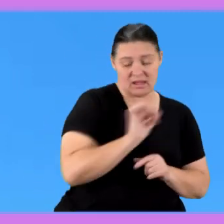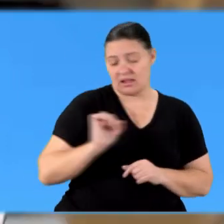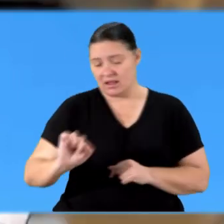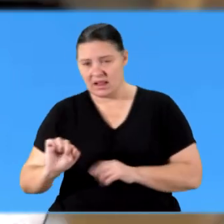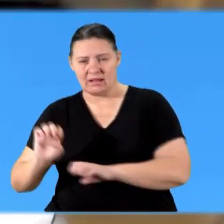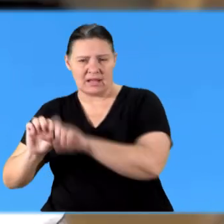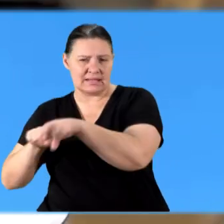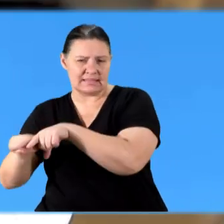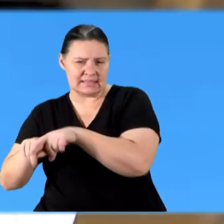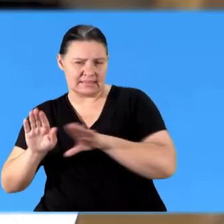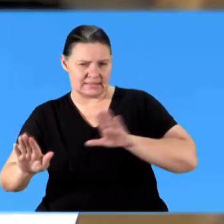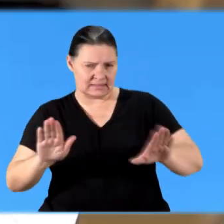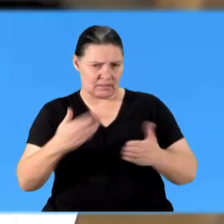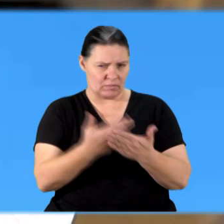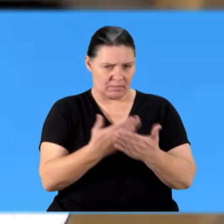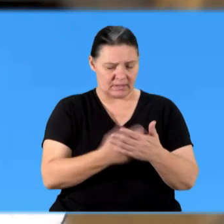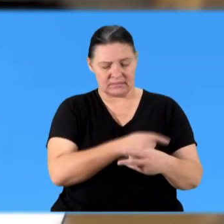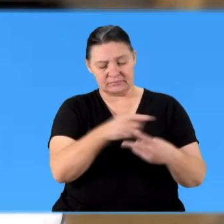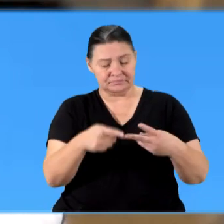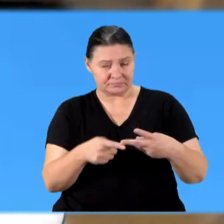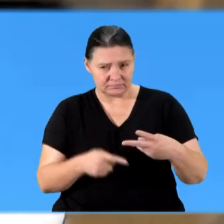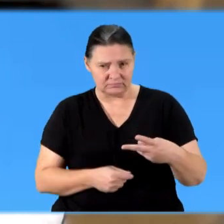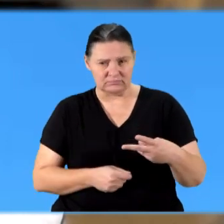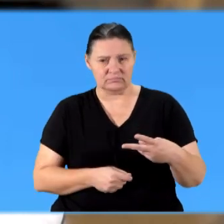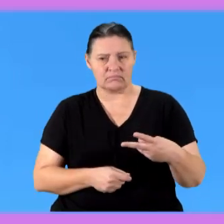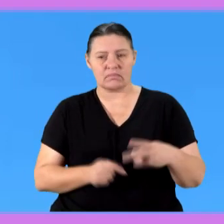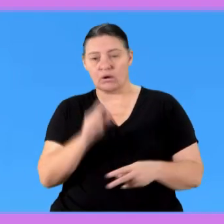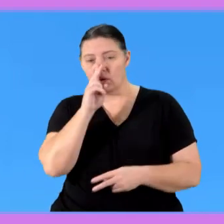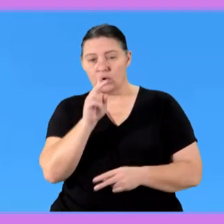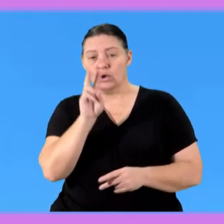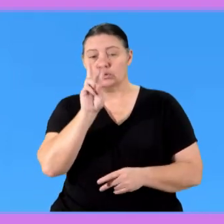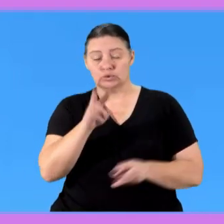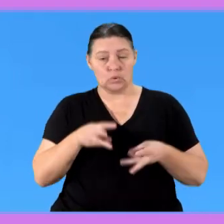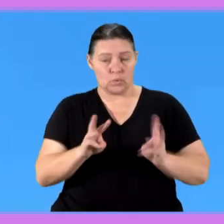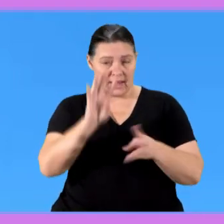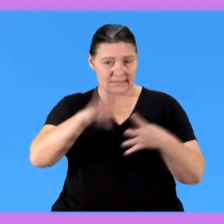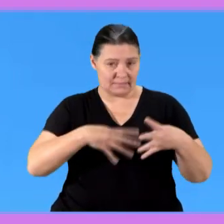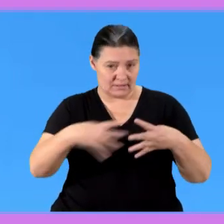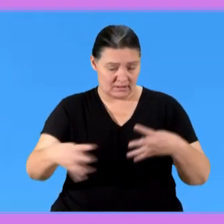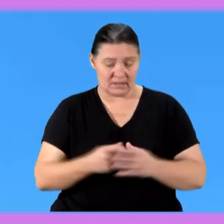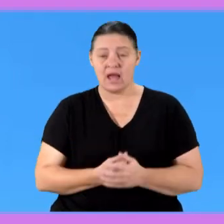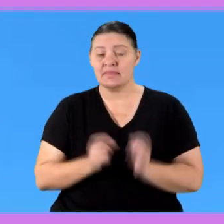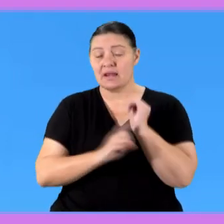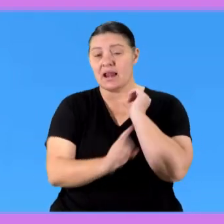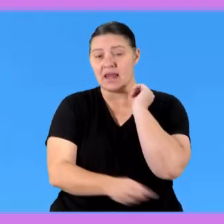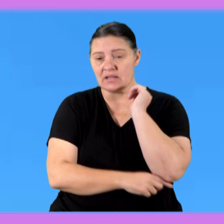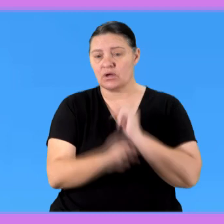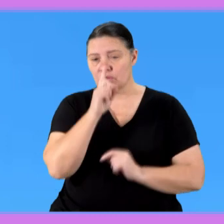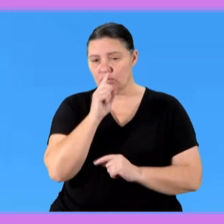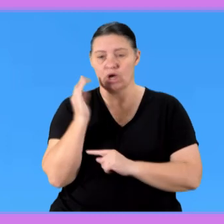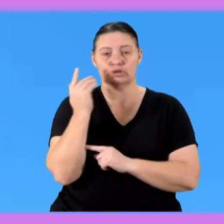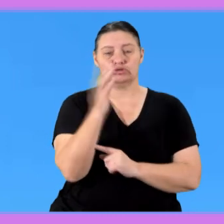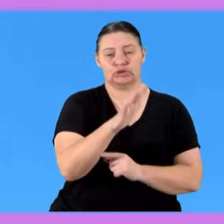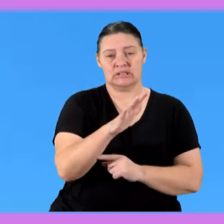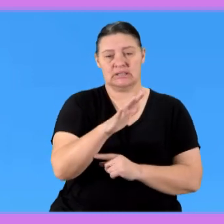we'll look at theoretical versus experimental probability. Thereafter, we will look at two-way tables. And